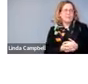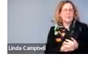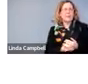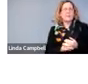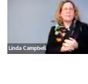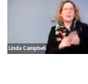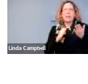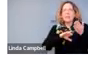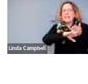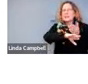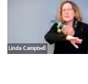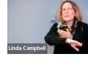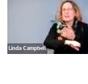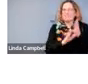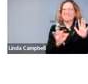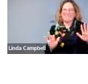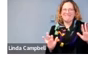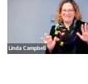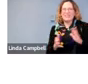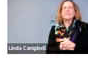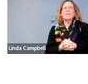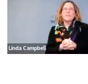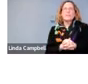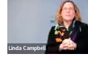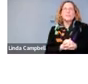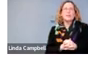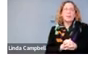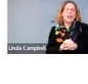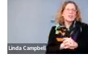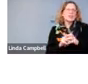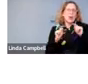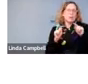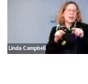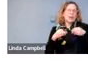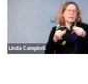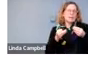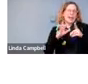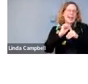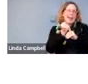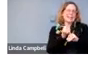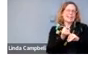those issues. It is improving, though.